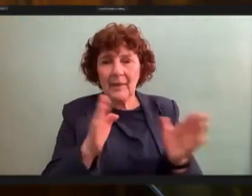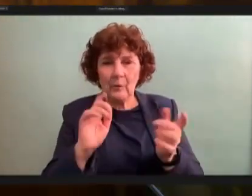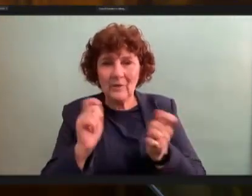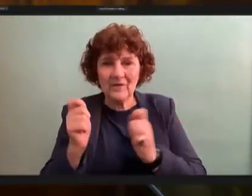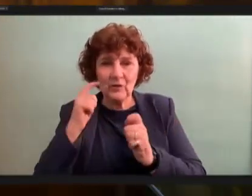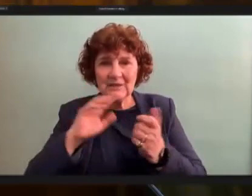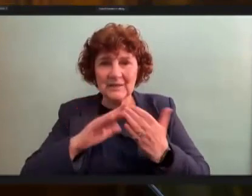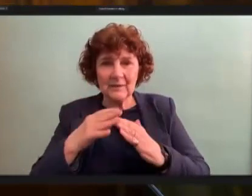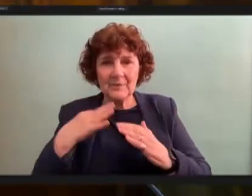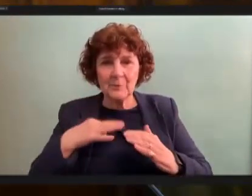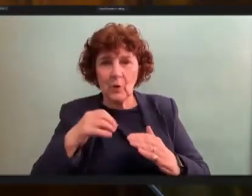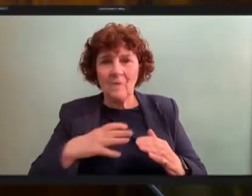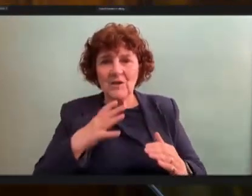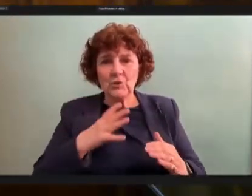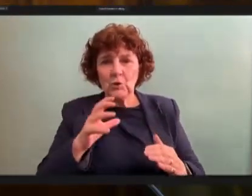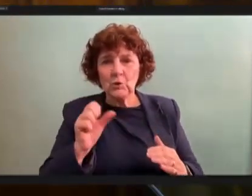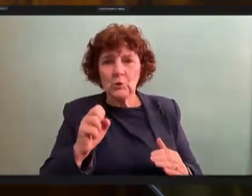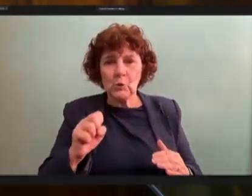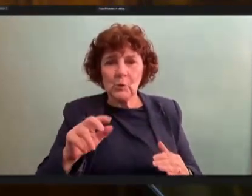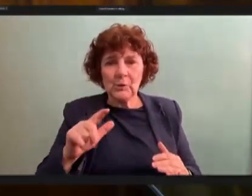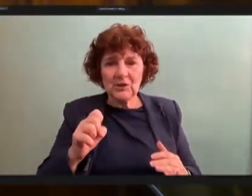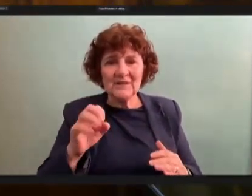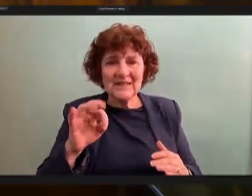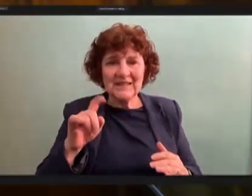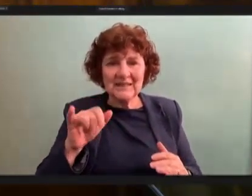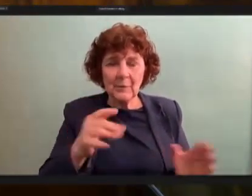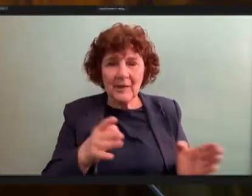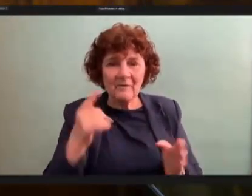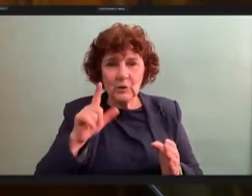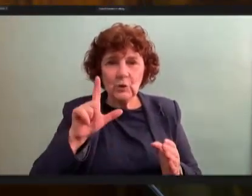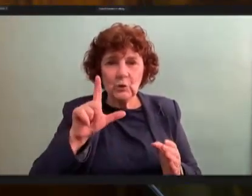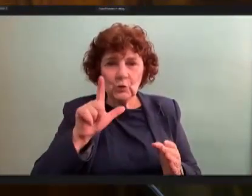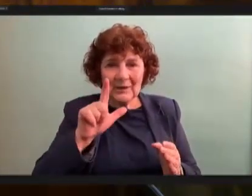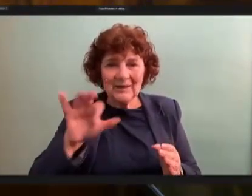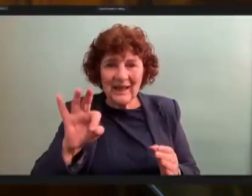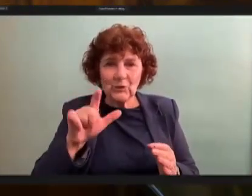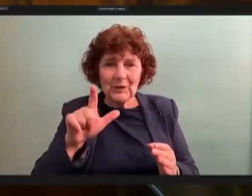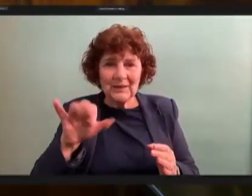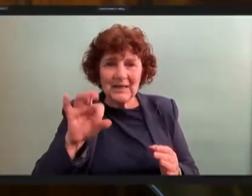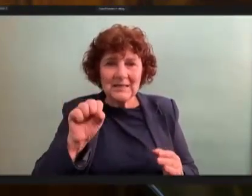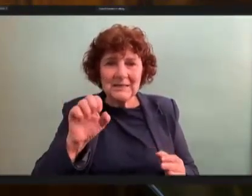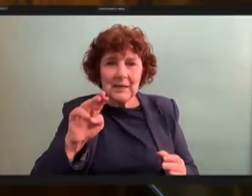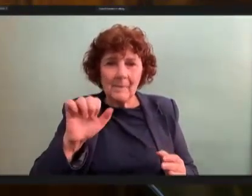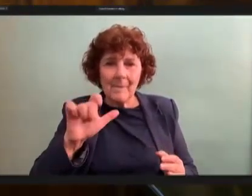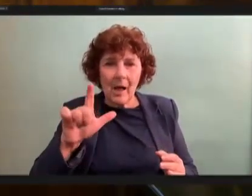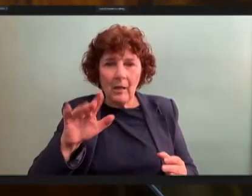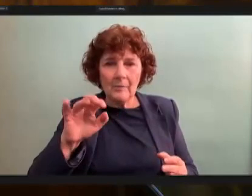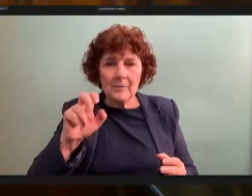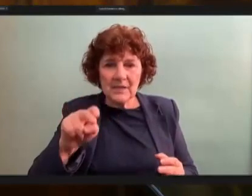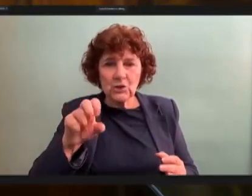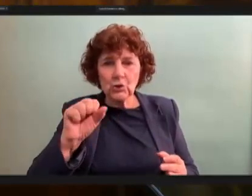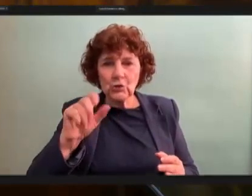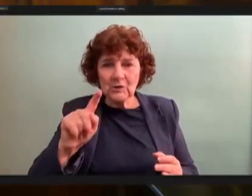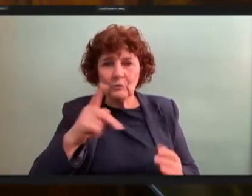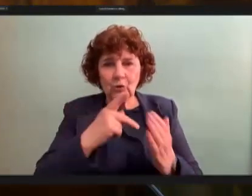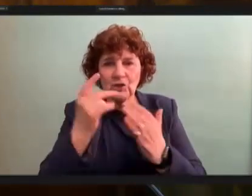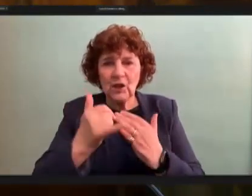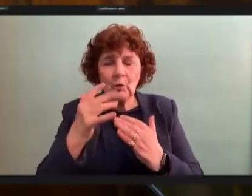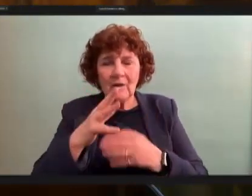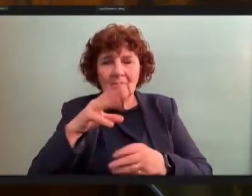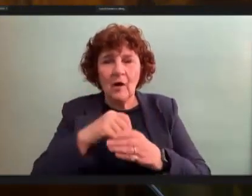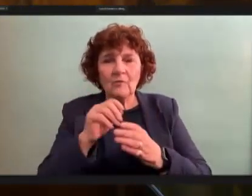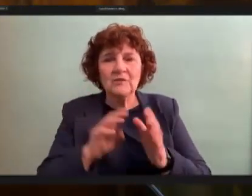official sewage facilities plan for the 2929 Smallman Street project, which will involve the development of one apartment building